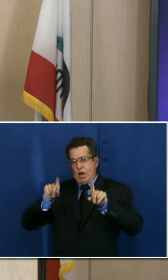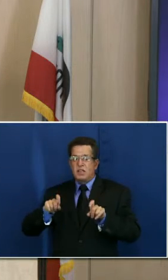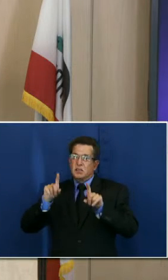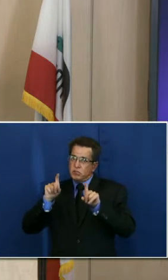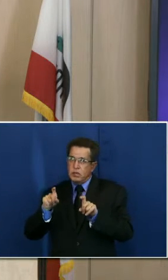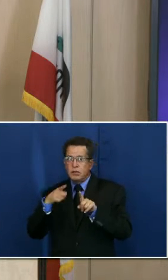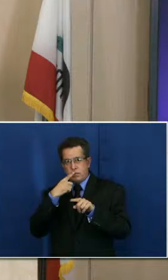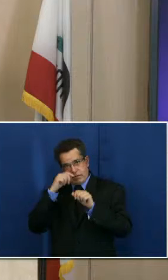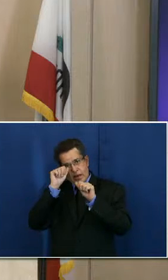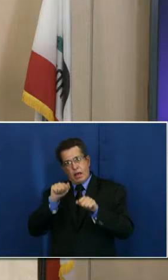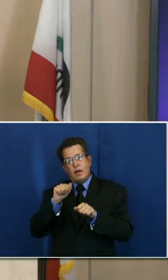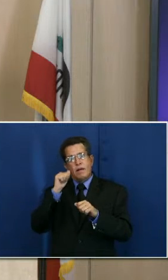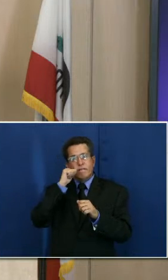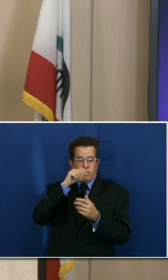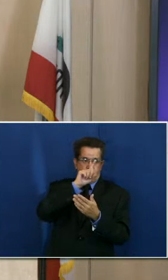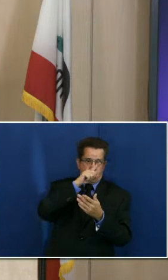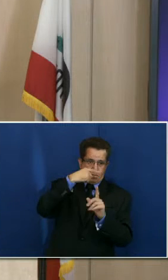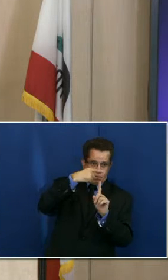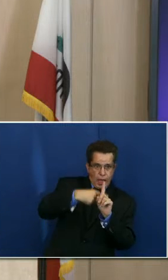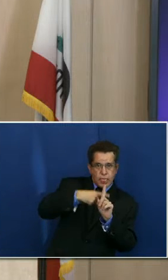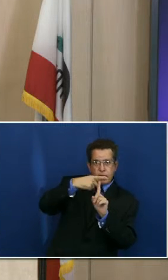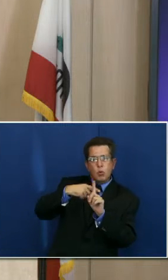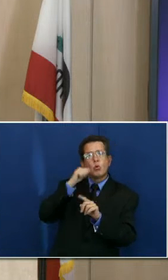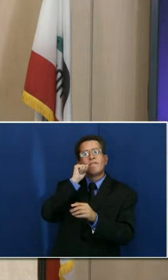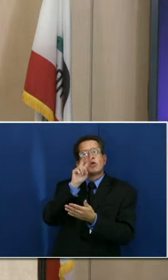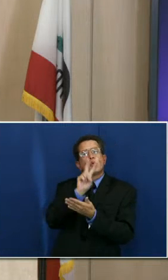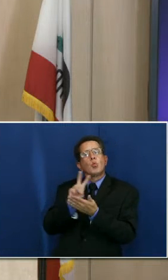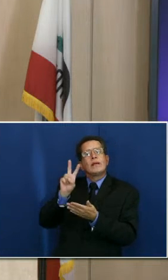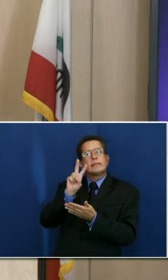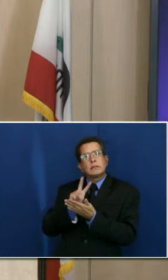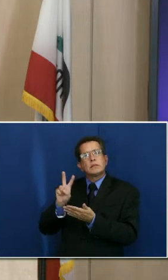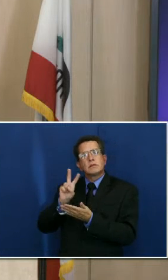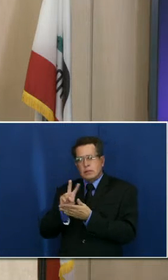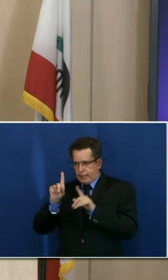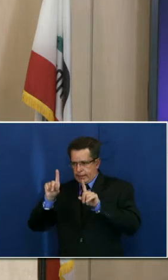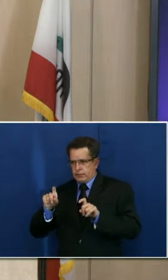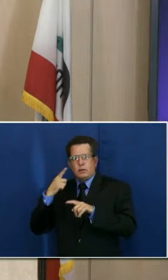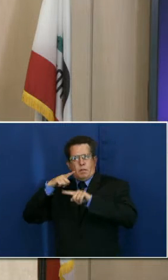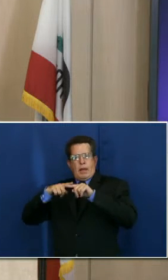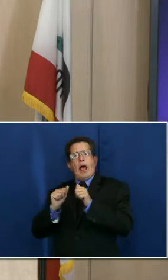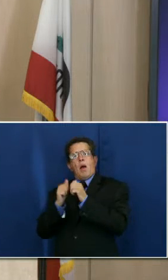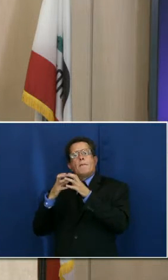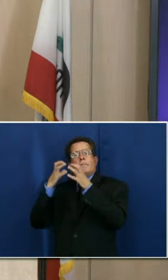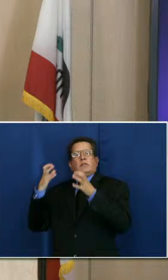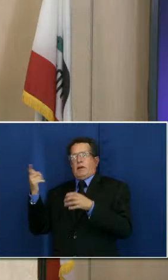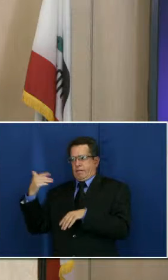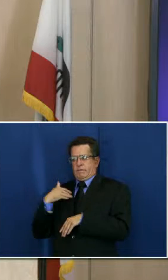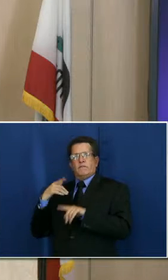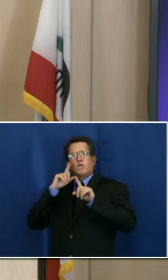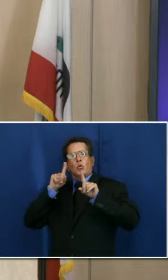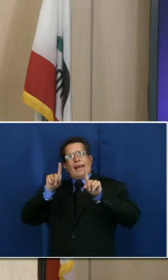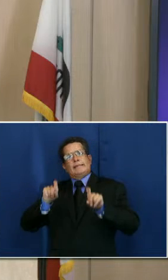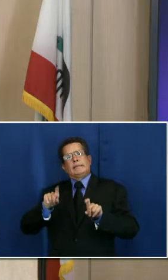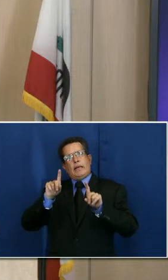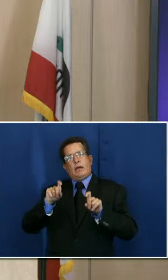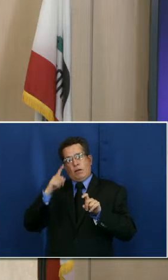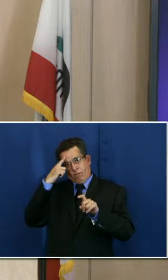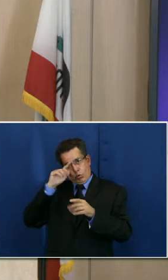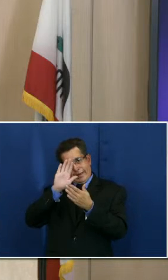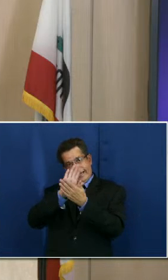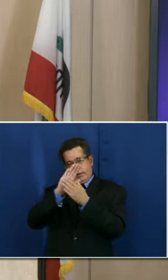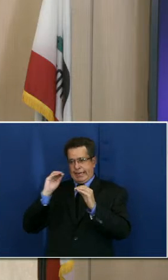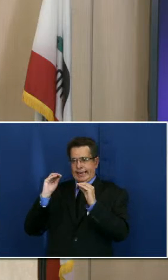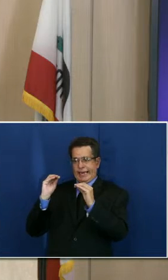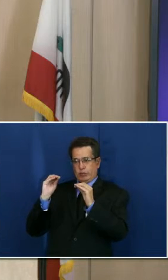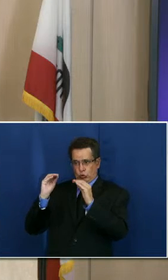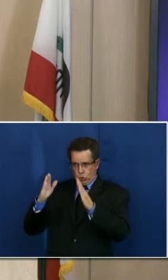it half each month or a certain percentage each week, providing the testing is available. For teachers and school